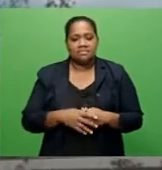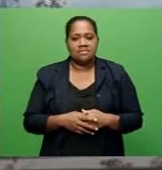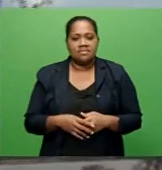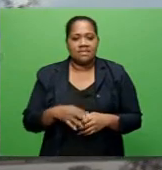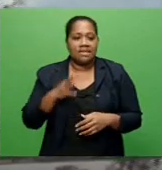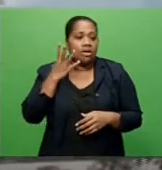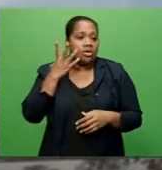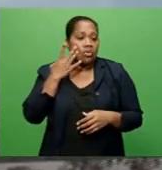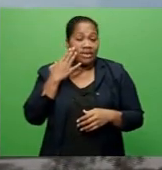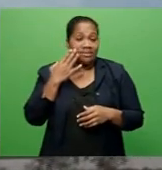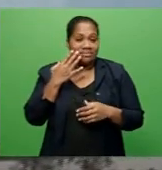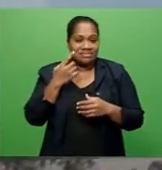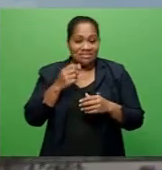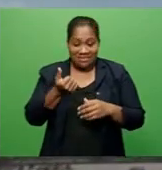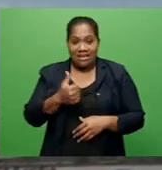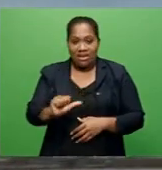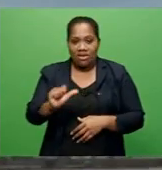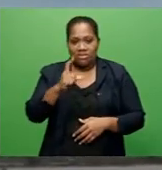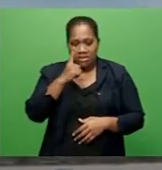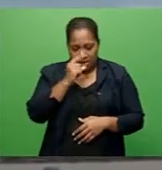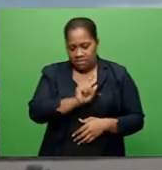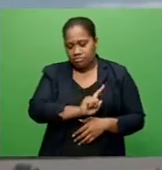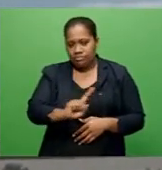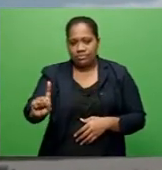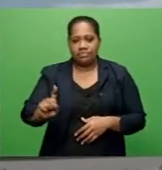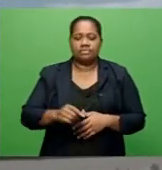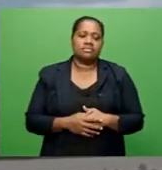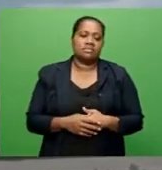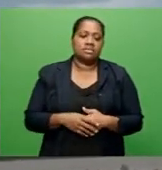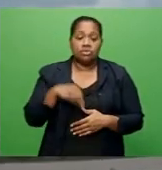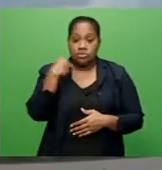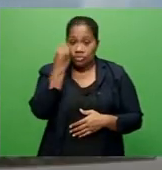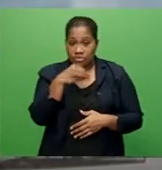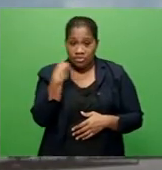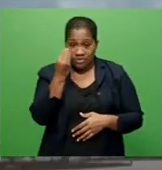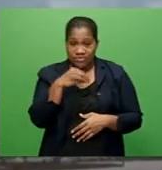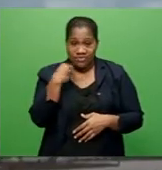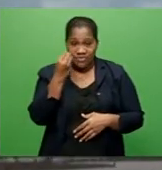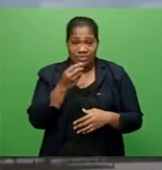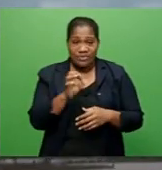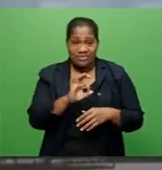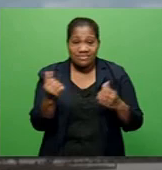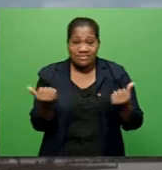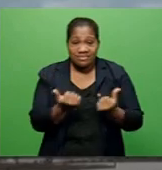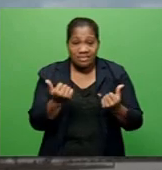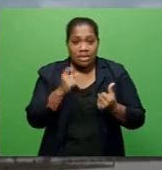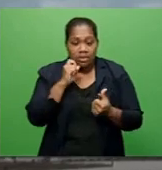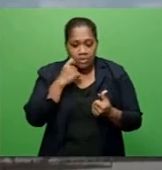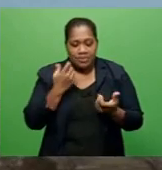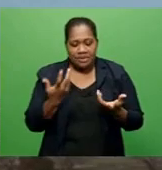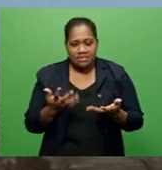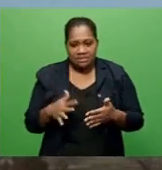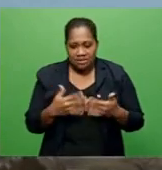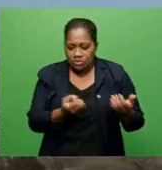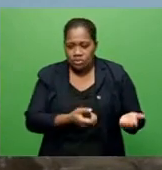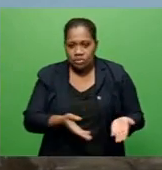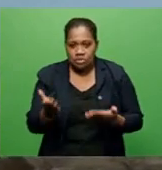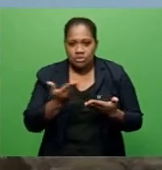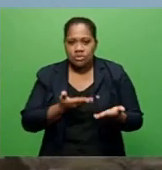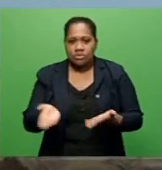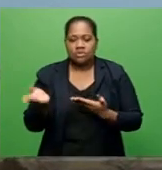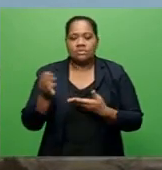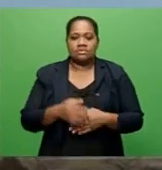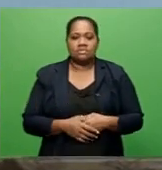situation allows. Thus adds the impact of food security will be temporary, and this is expected after any pandemic or